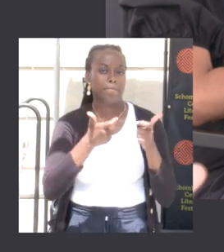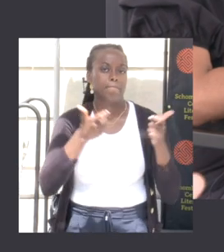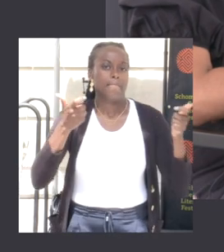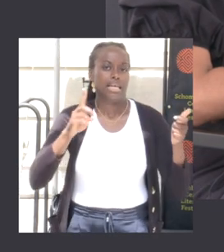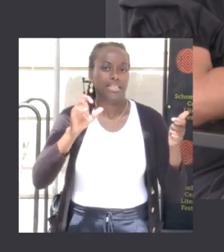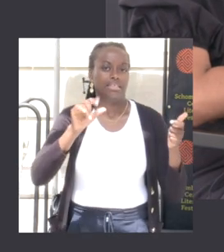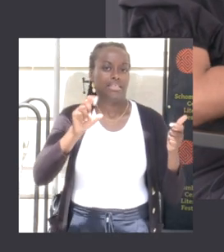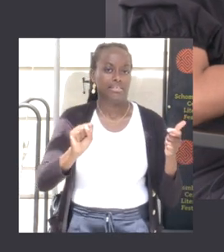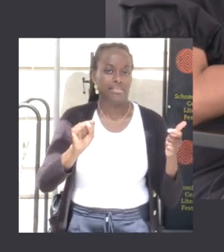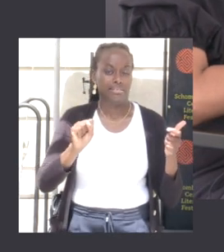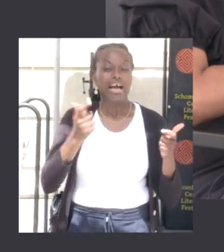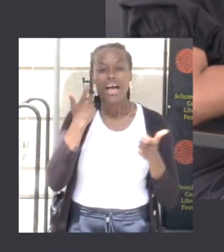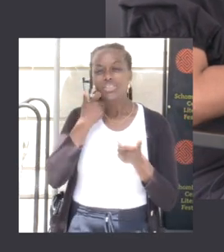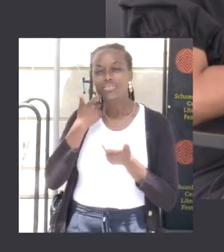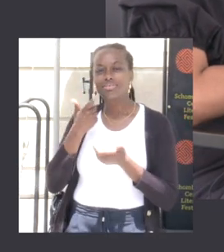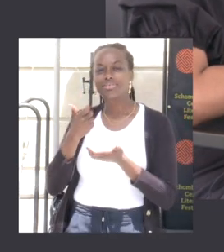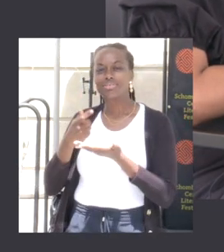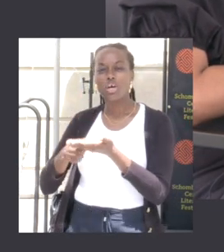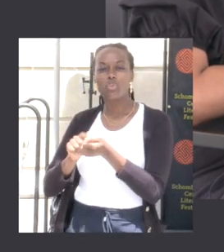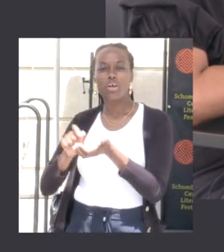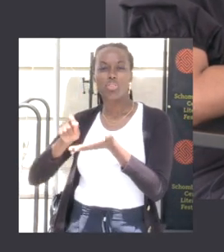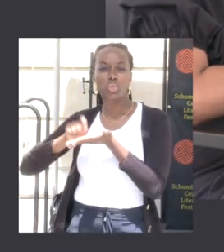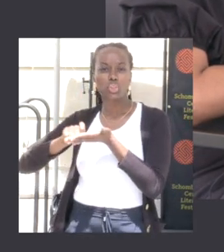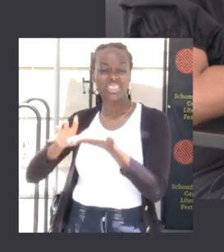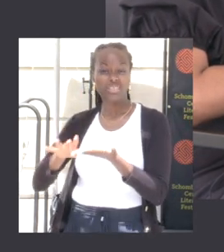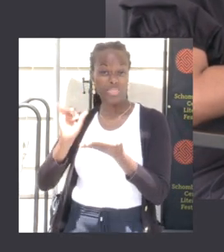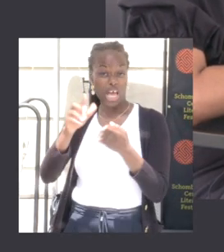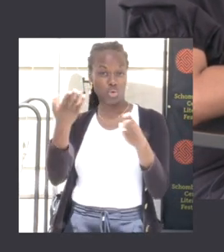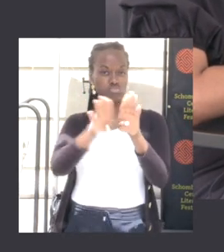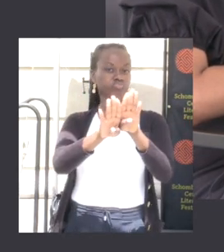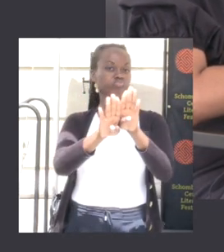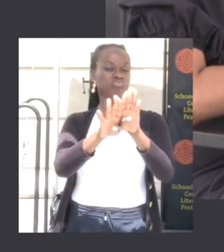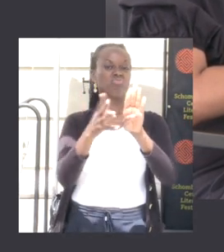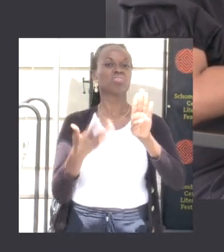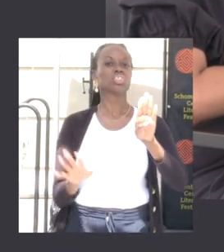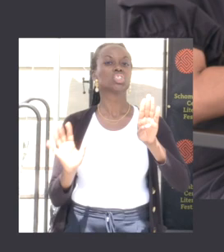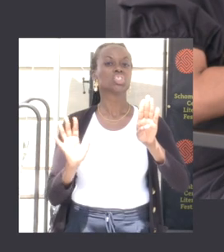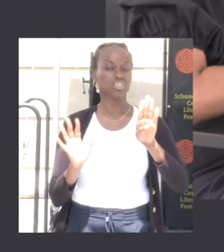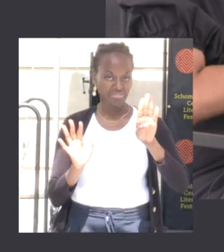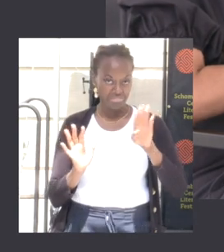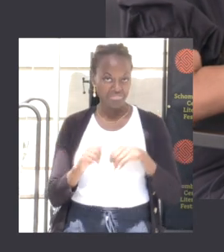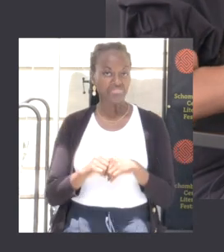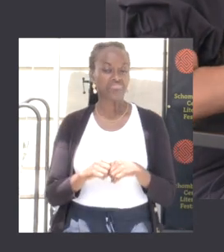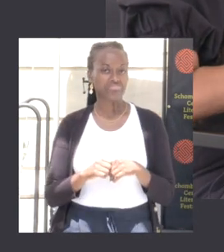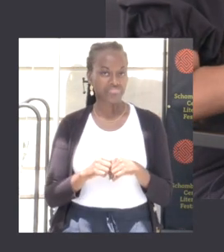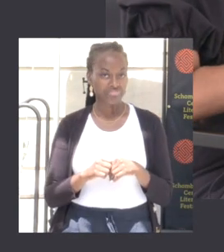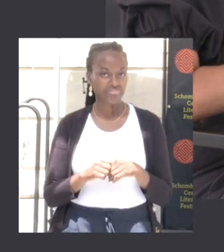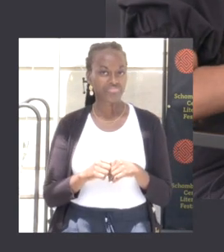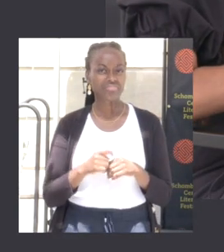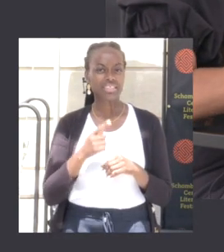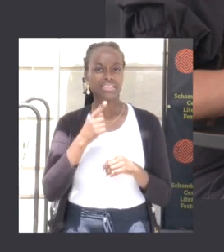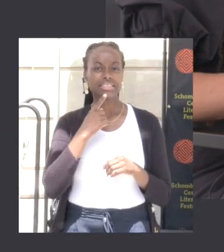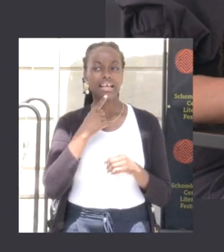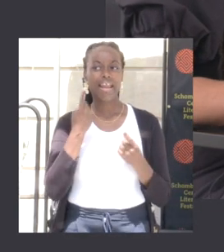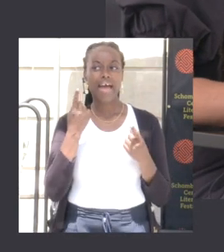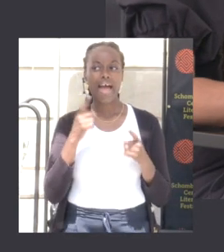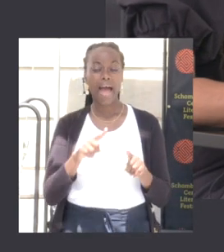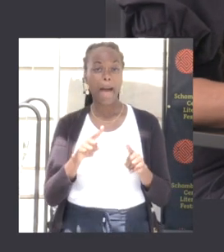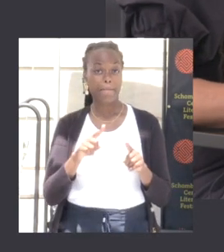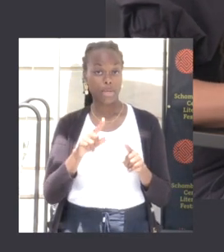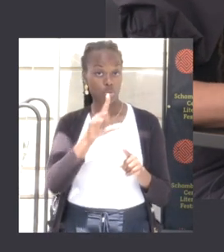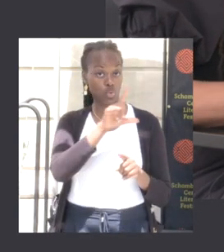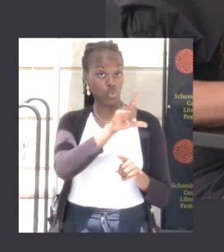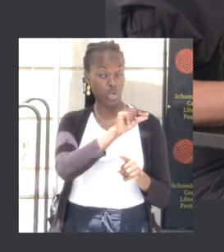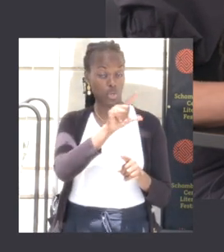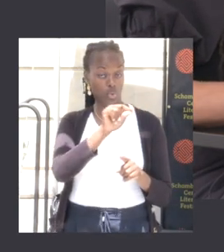a journalist, and she said the door's already closed. She said there was like a waterfall of work in 2020